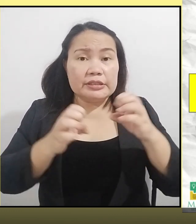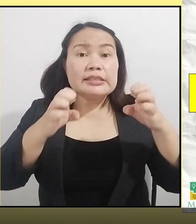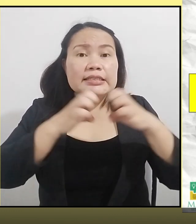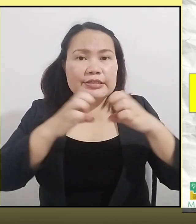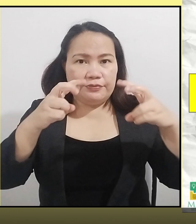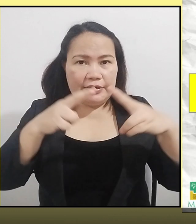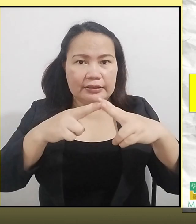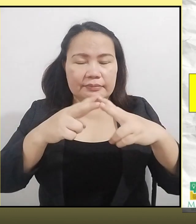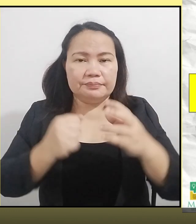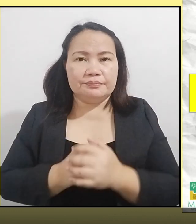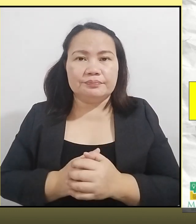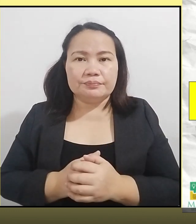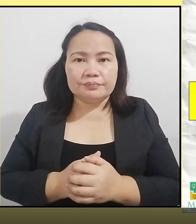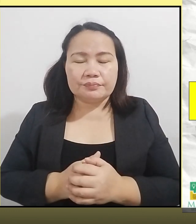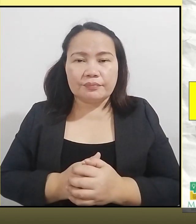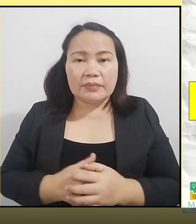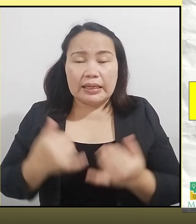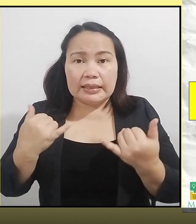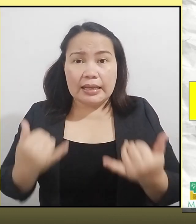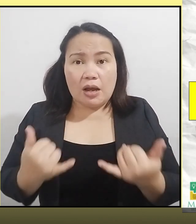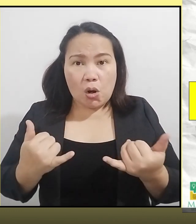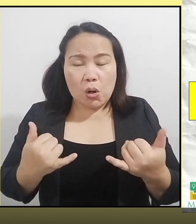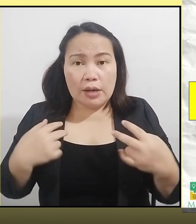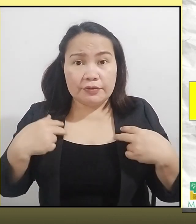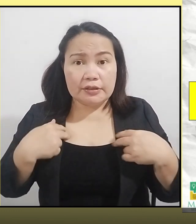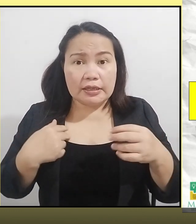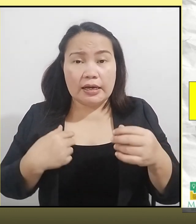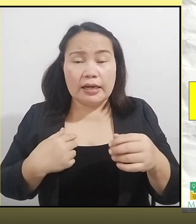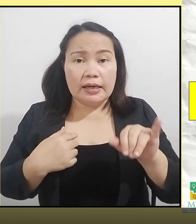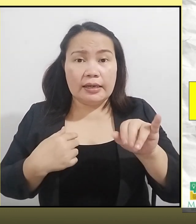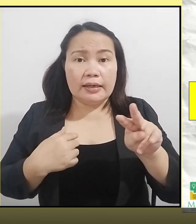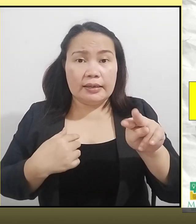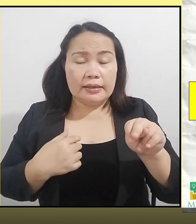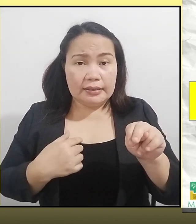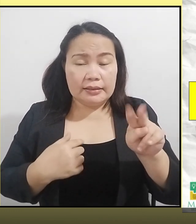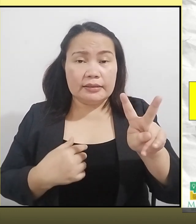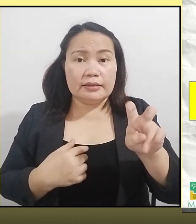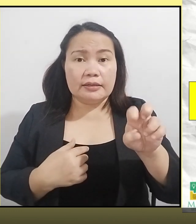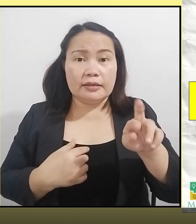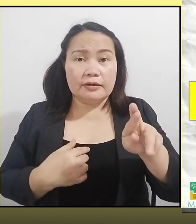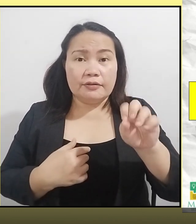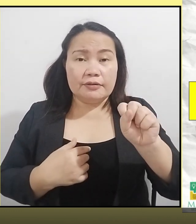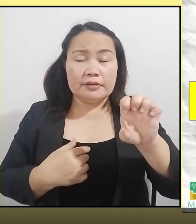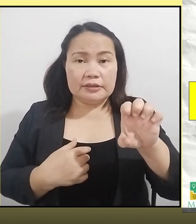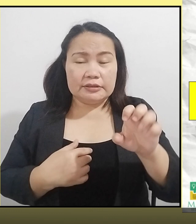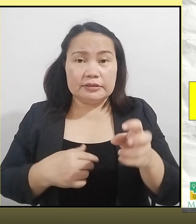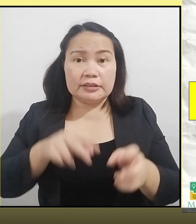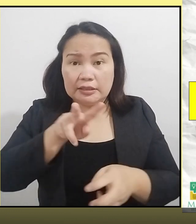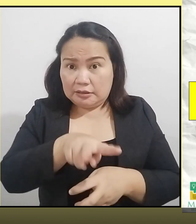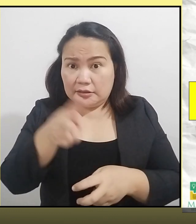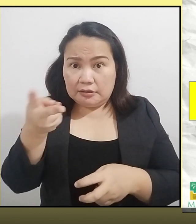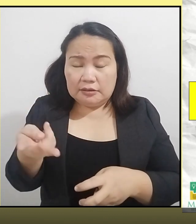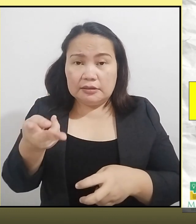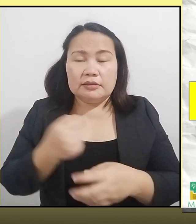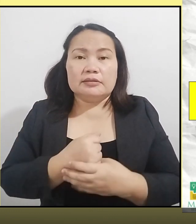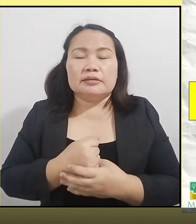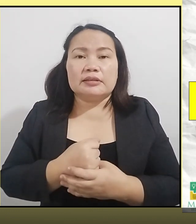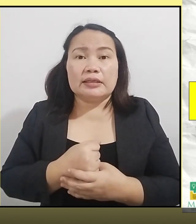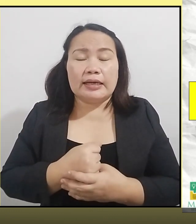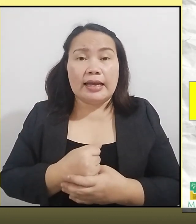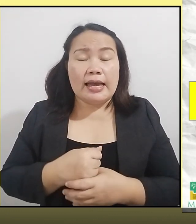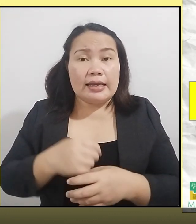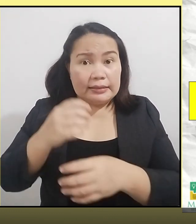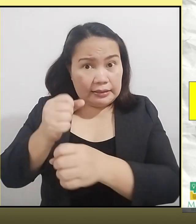even. Okay? Now we have the inverse. Ano naman ang inverse? Ang inverse is formed by taking